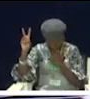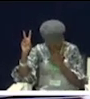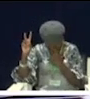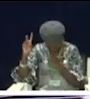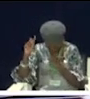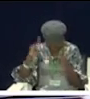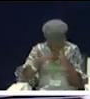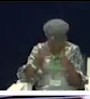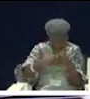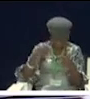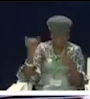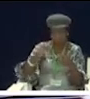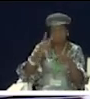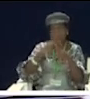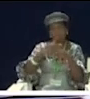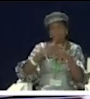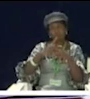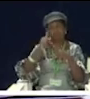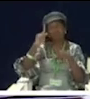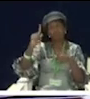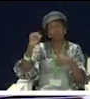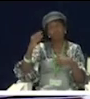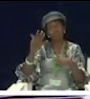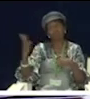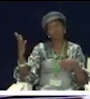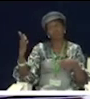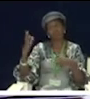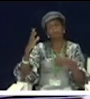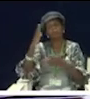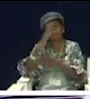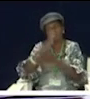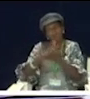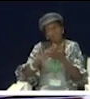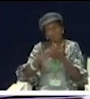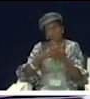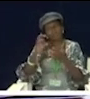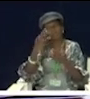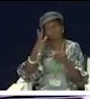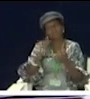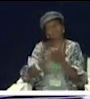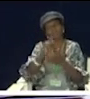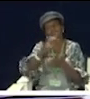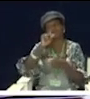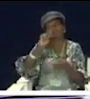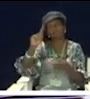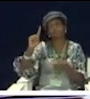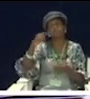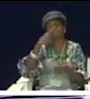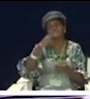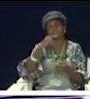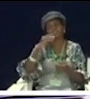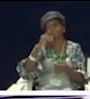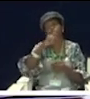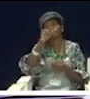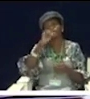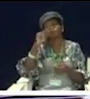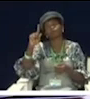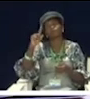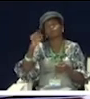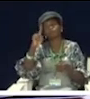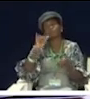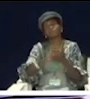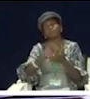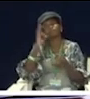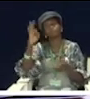And they practiced one of the things that zone one said. You know, zone one, the man who spoke in zone one